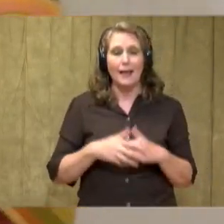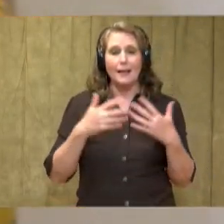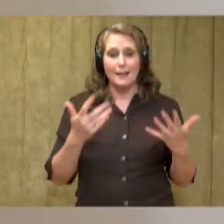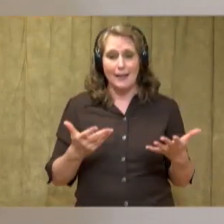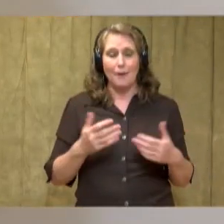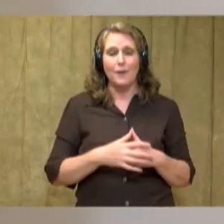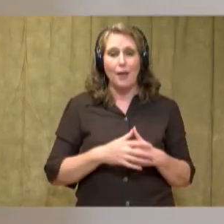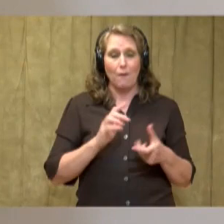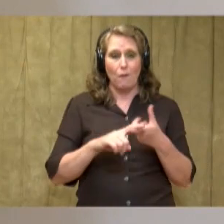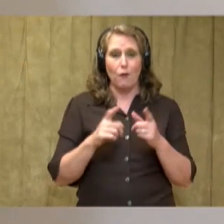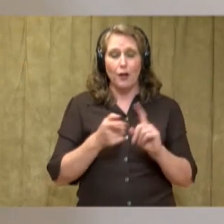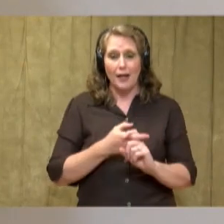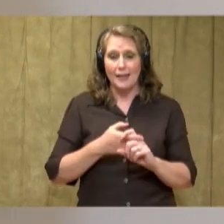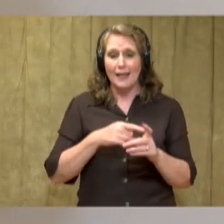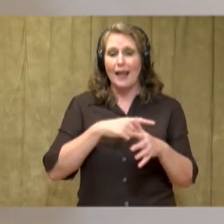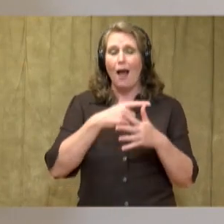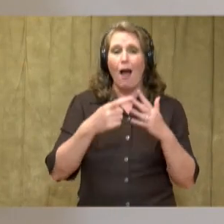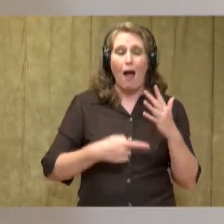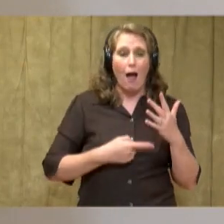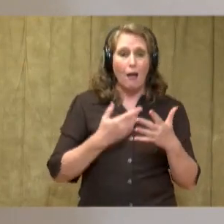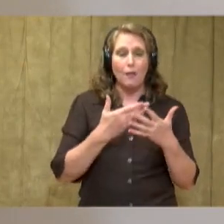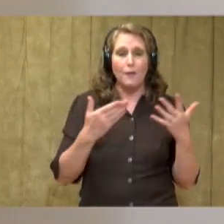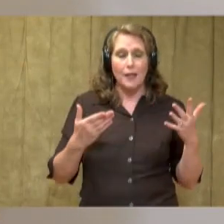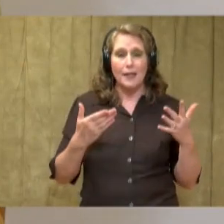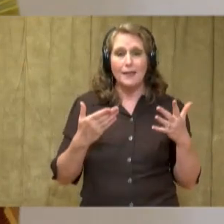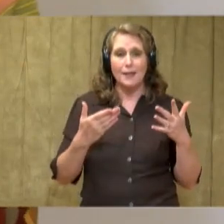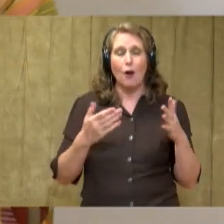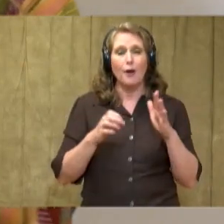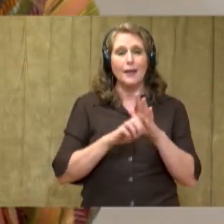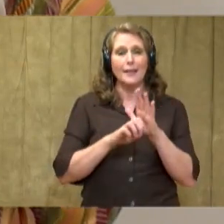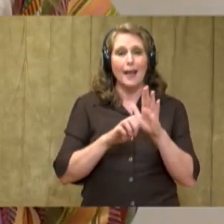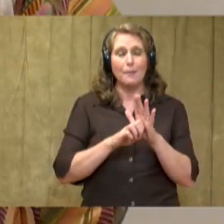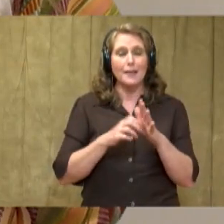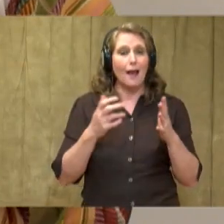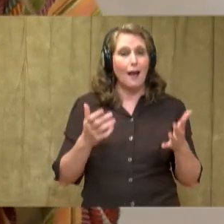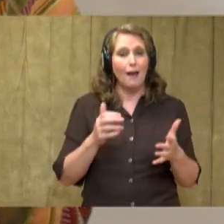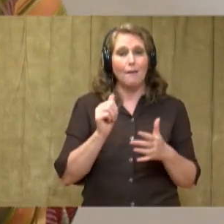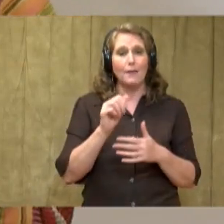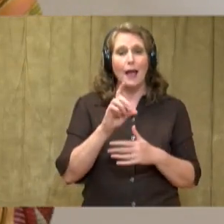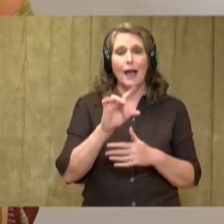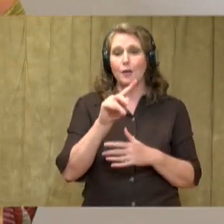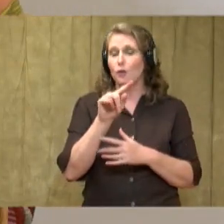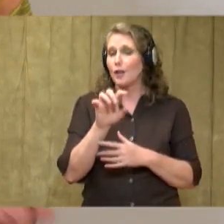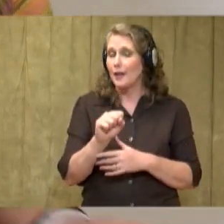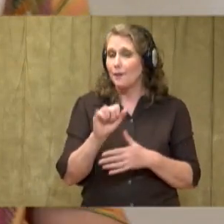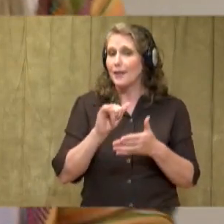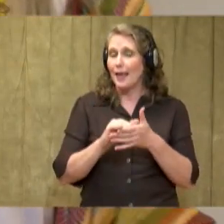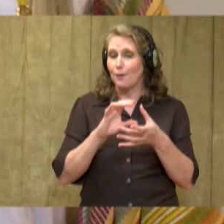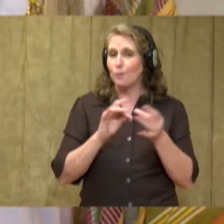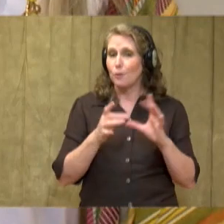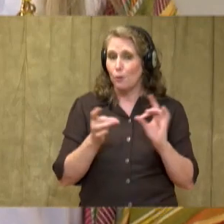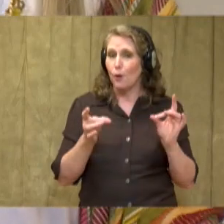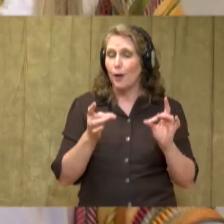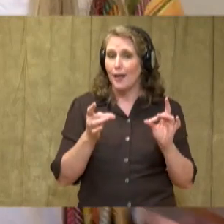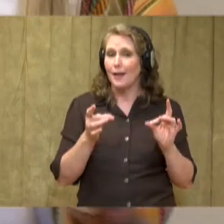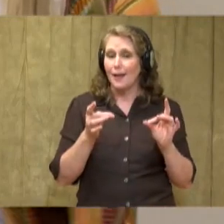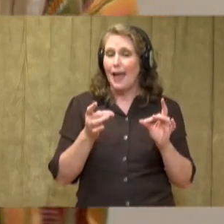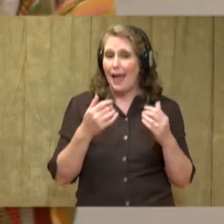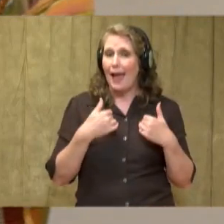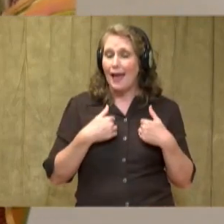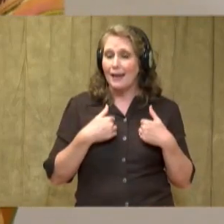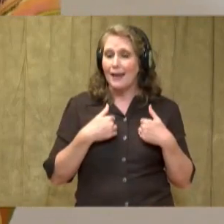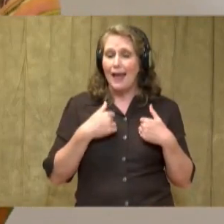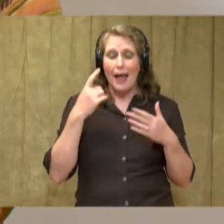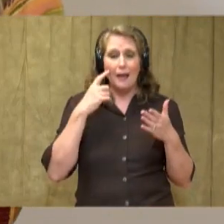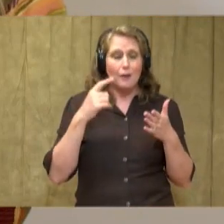there you have it, friends. Okay, all of these are some examples of adjectives that we read in our story. And I hope that you noticed